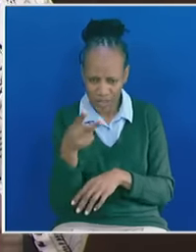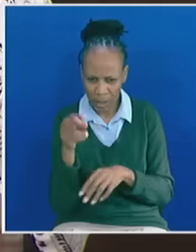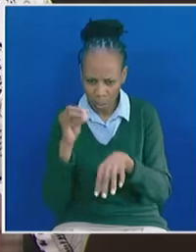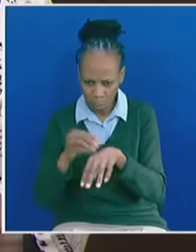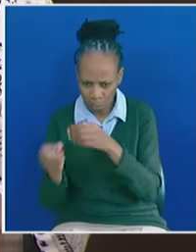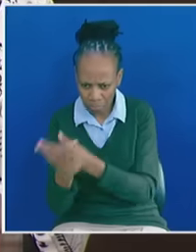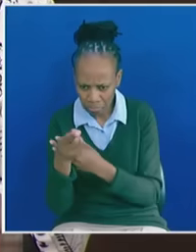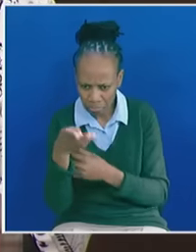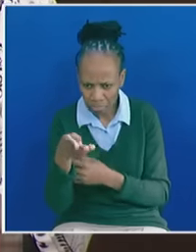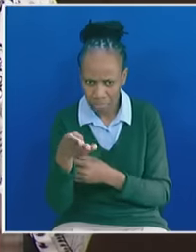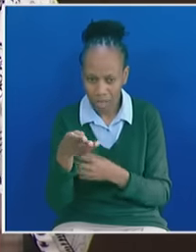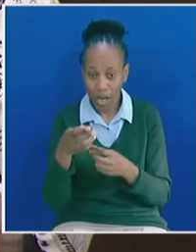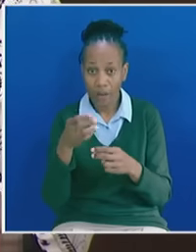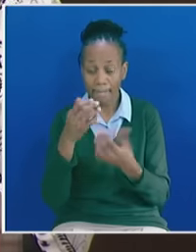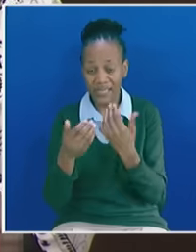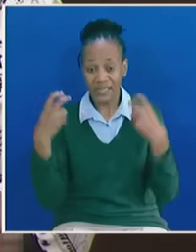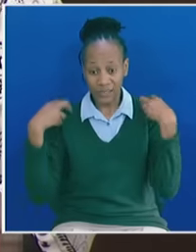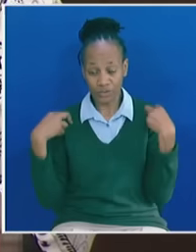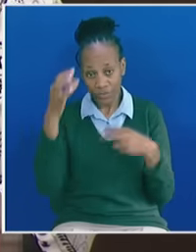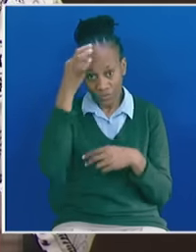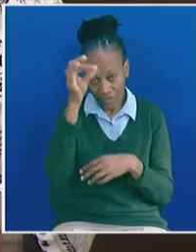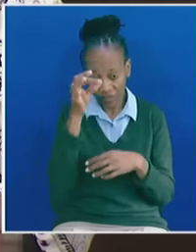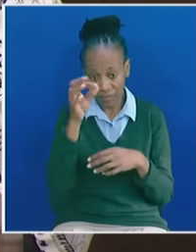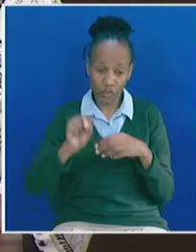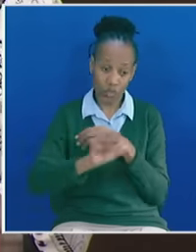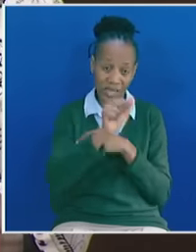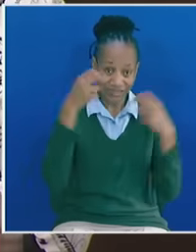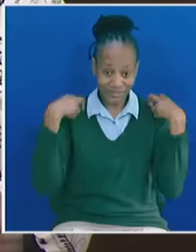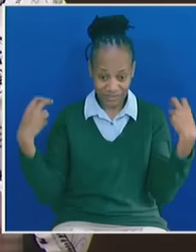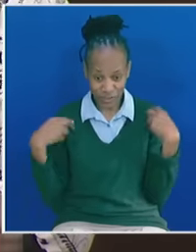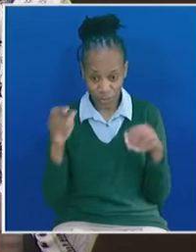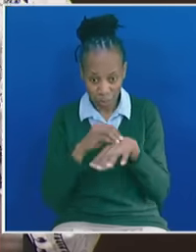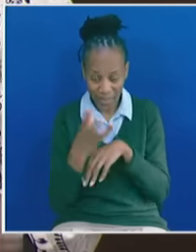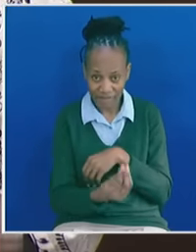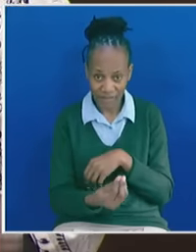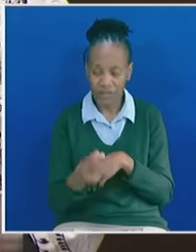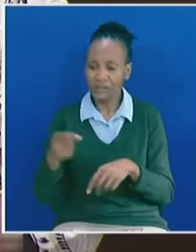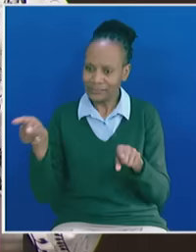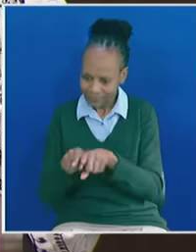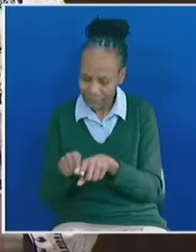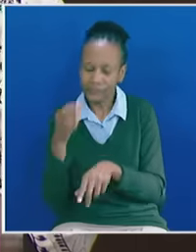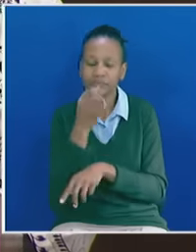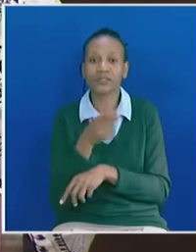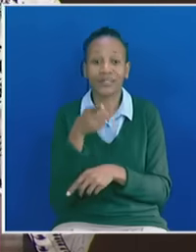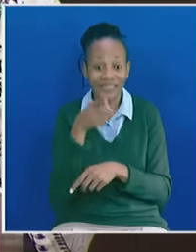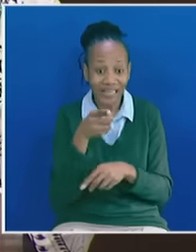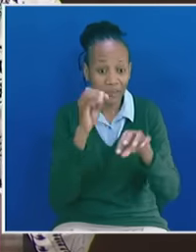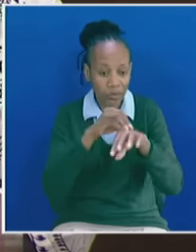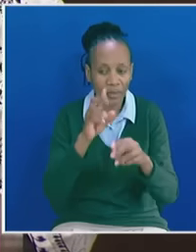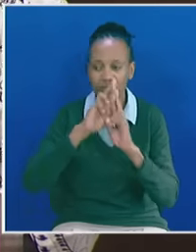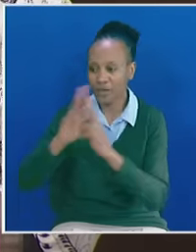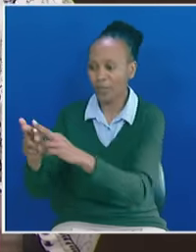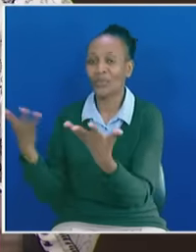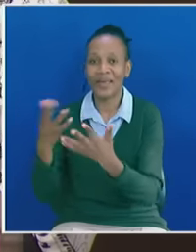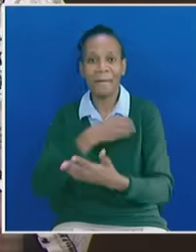potential threat to the security or of the Republic or its people, it also says that this threat must then be reported to the